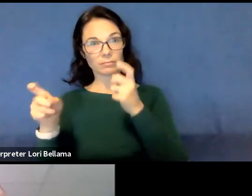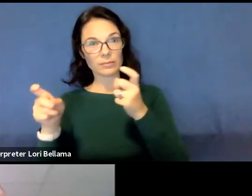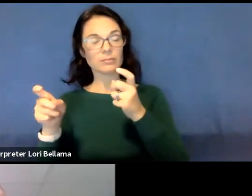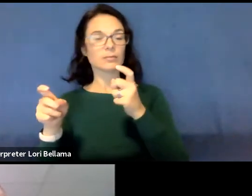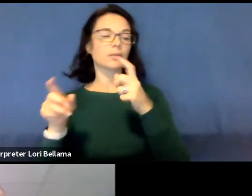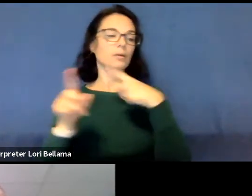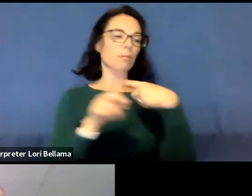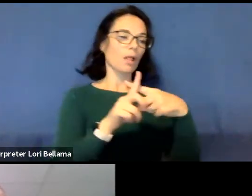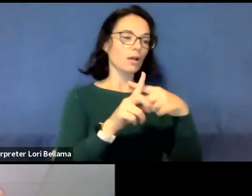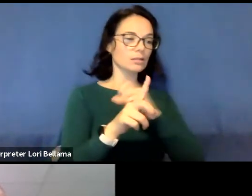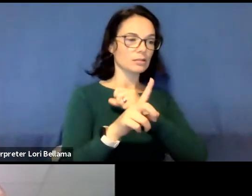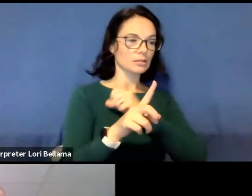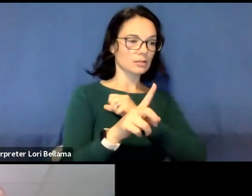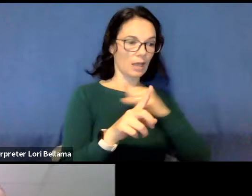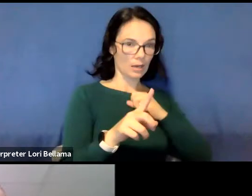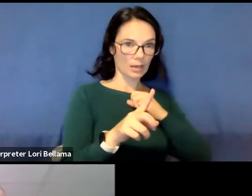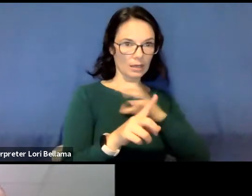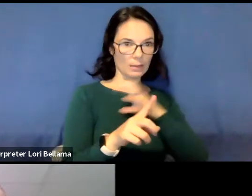committees.